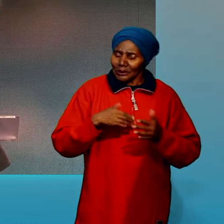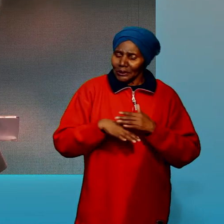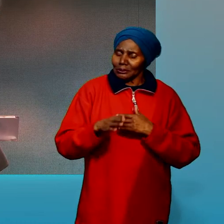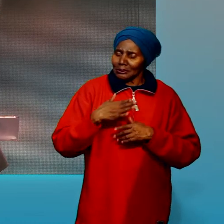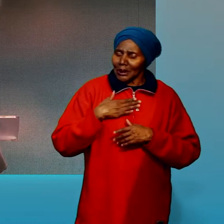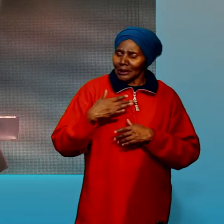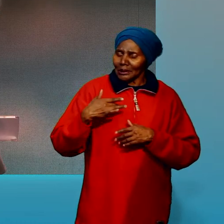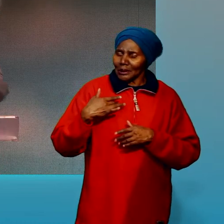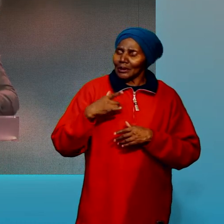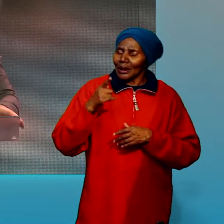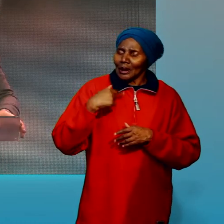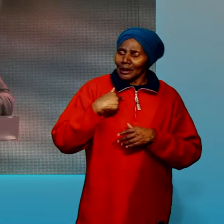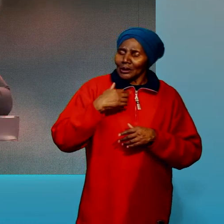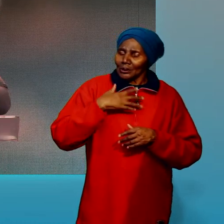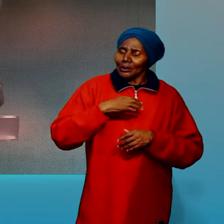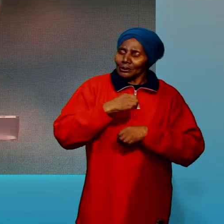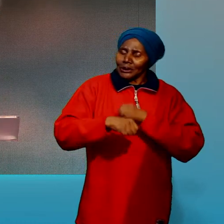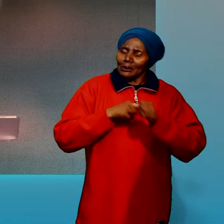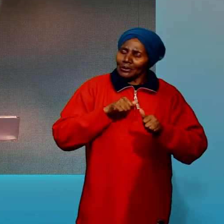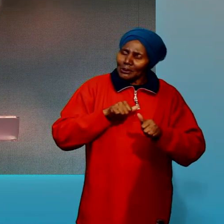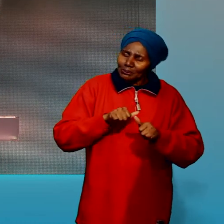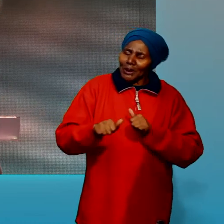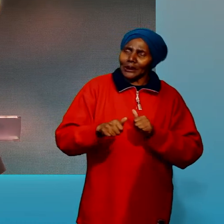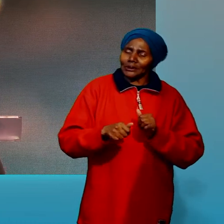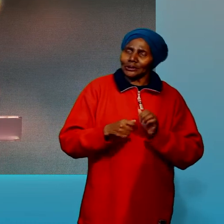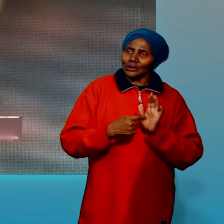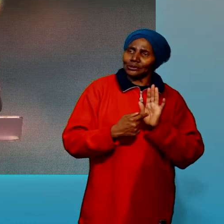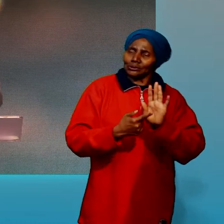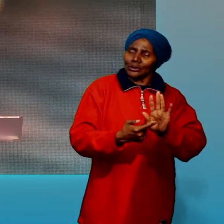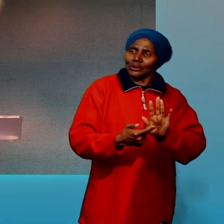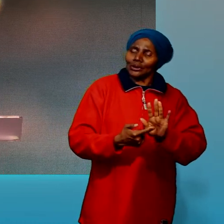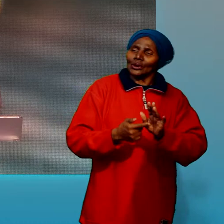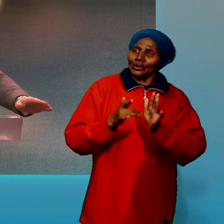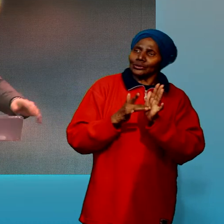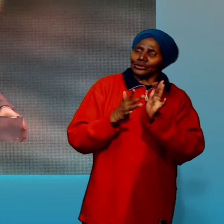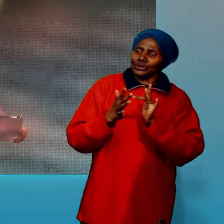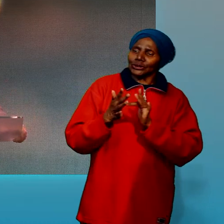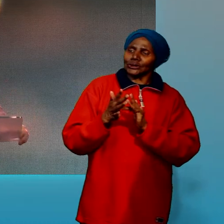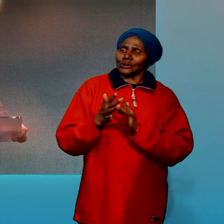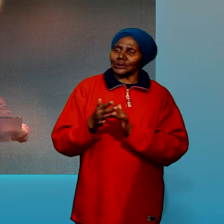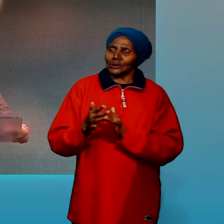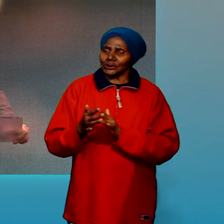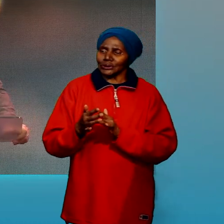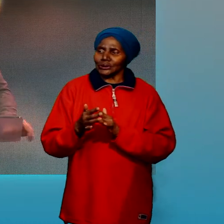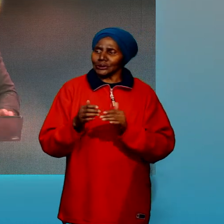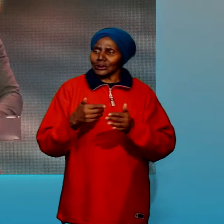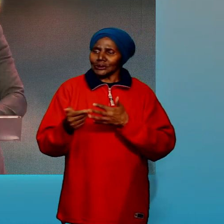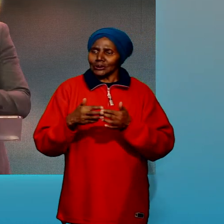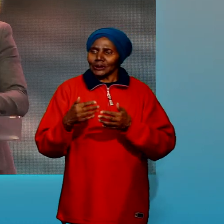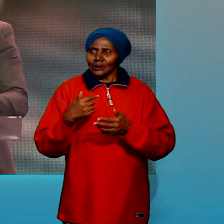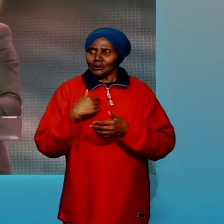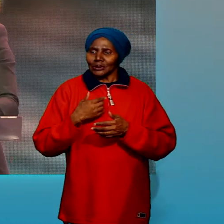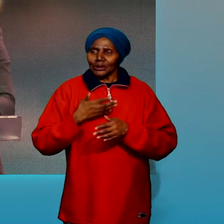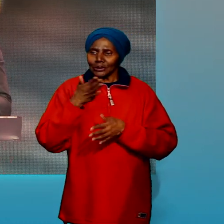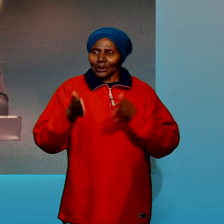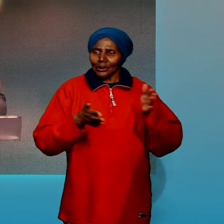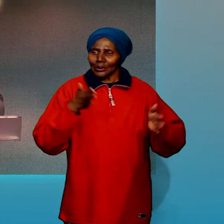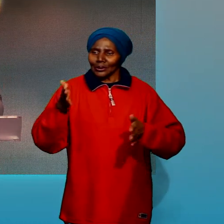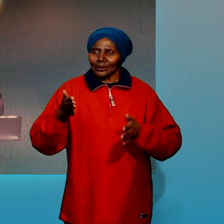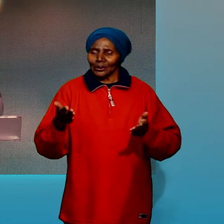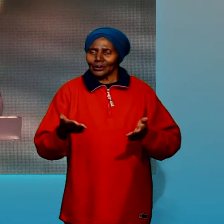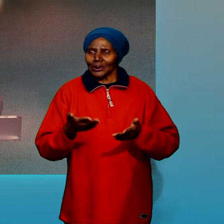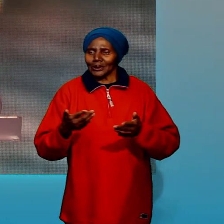be the best expression of Jesus that I can be everywhere I go. If that's you